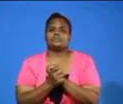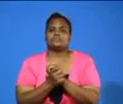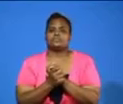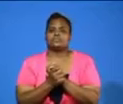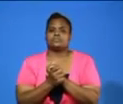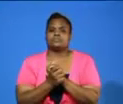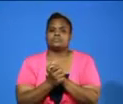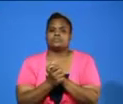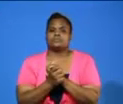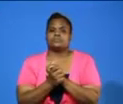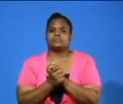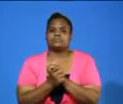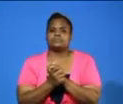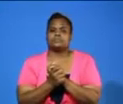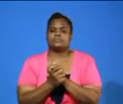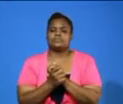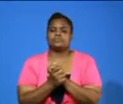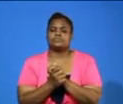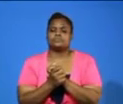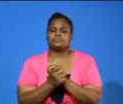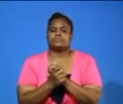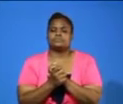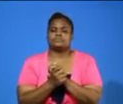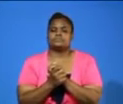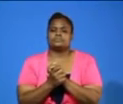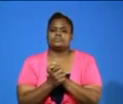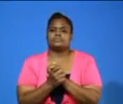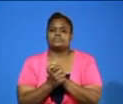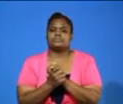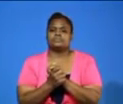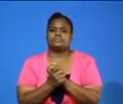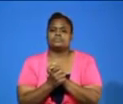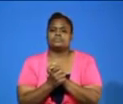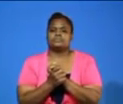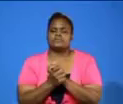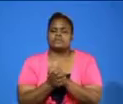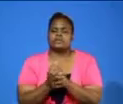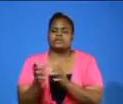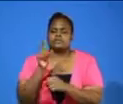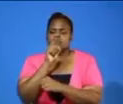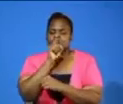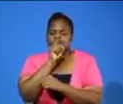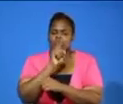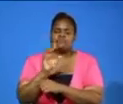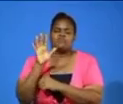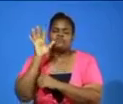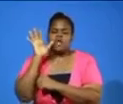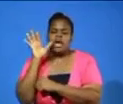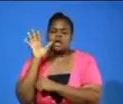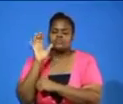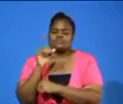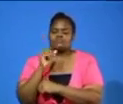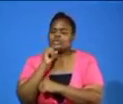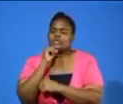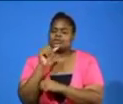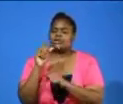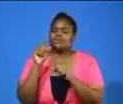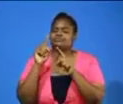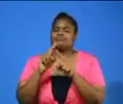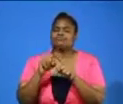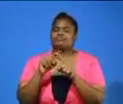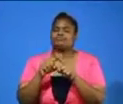that you won't trust anymore. You smile in the